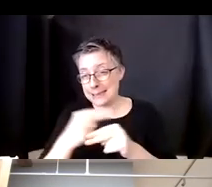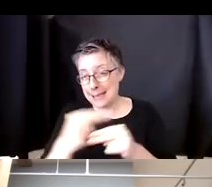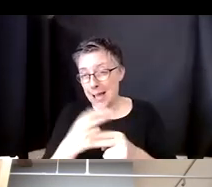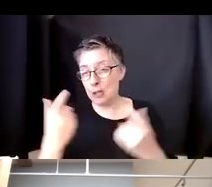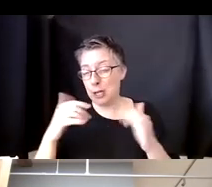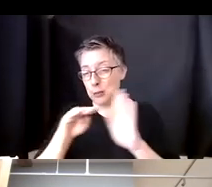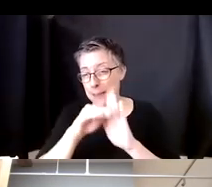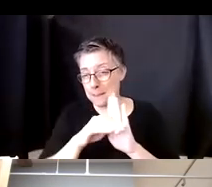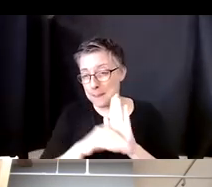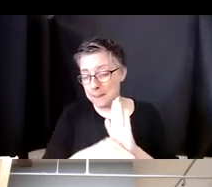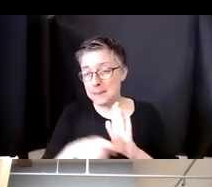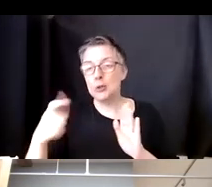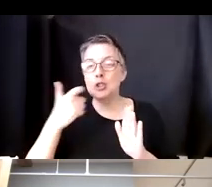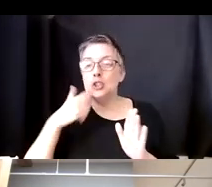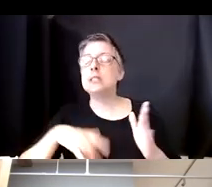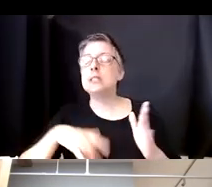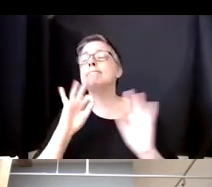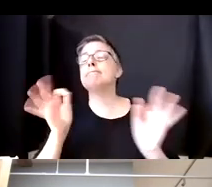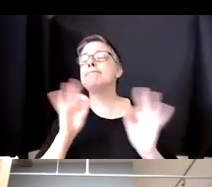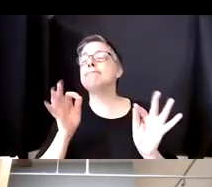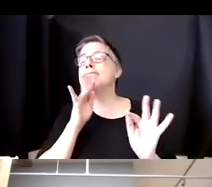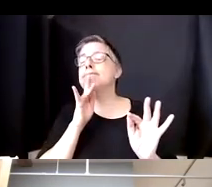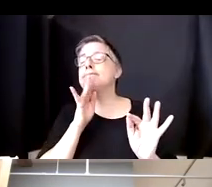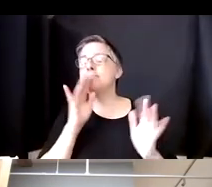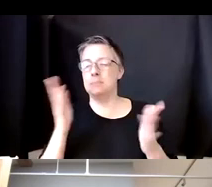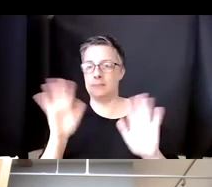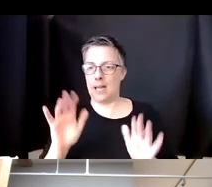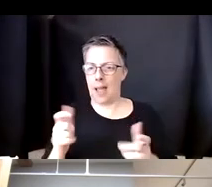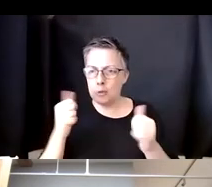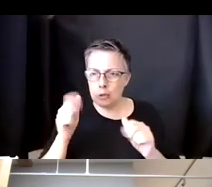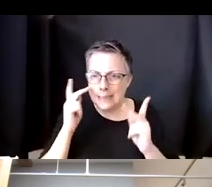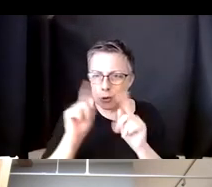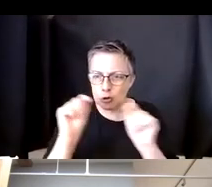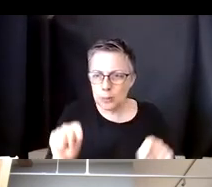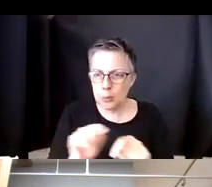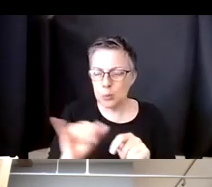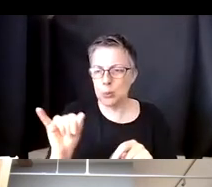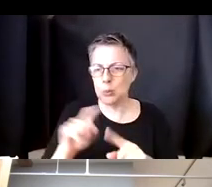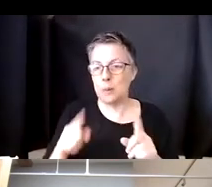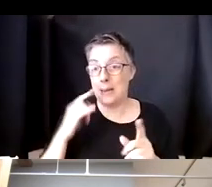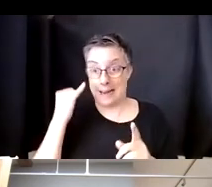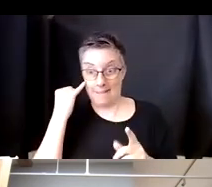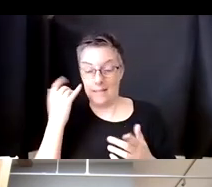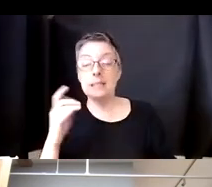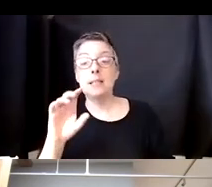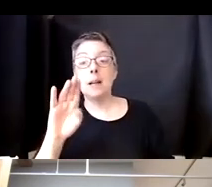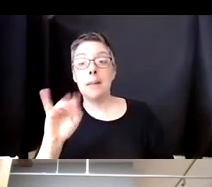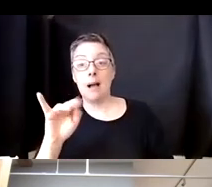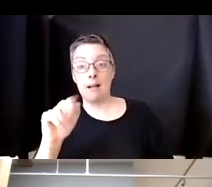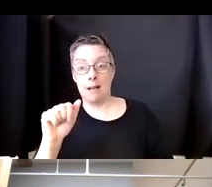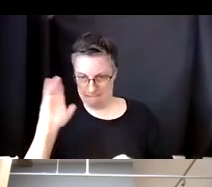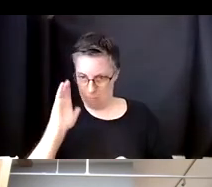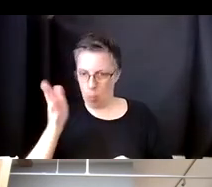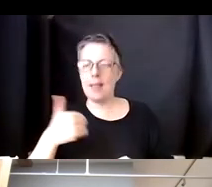by step through the platforms ourselves? I'm trying to see the transcript as well, but just in case. So Sam, we will have a